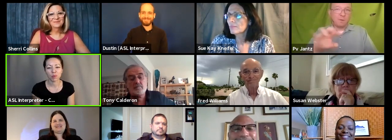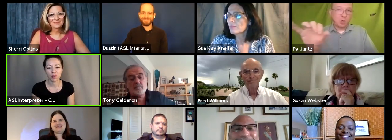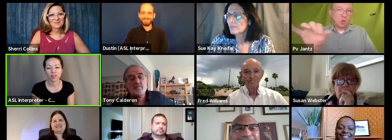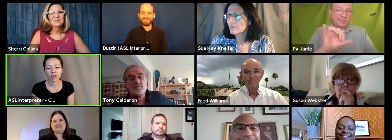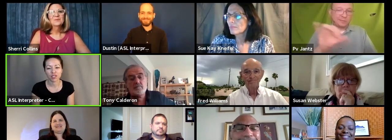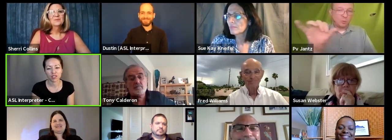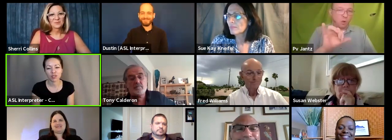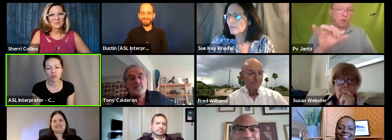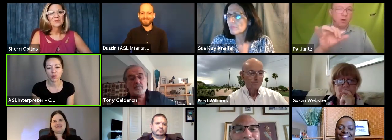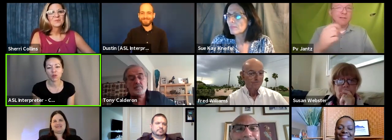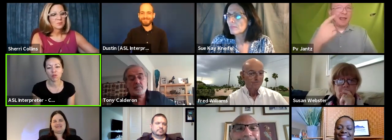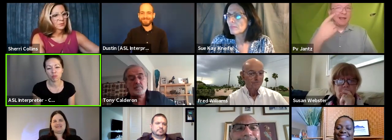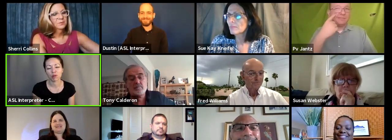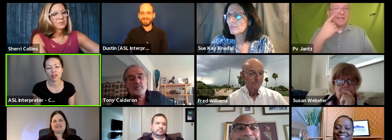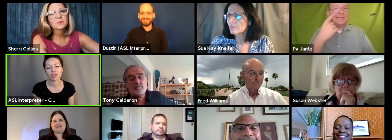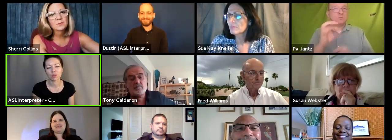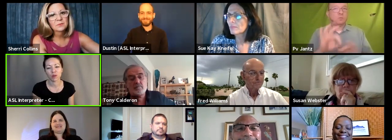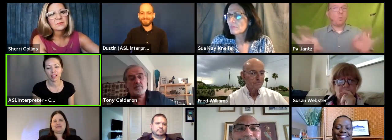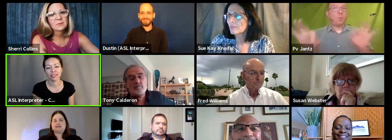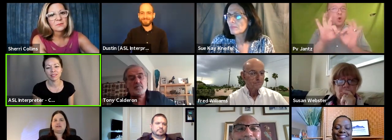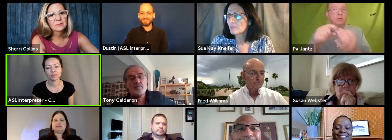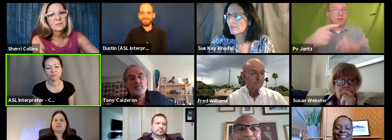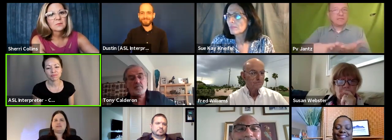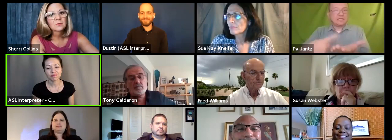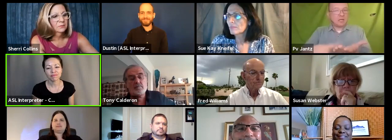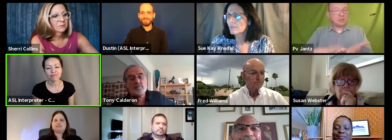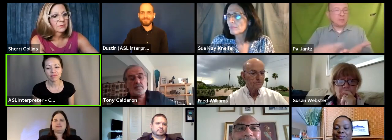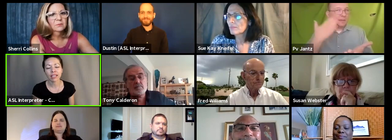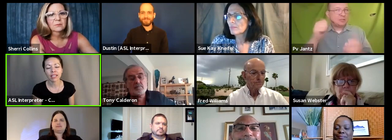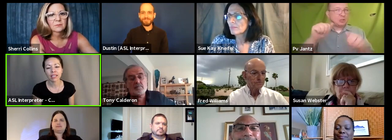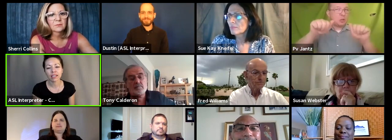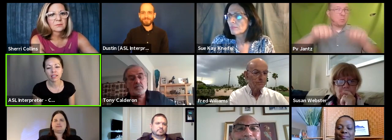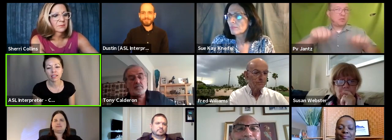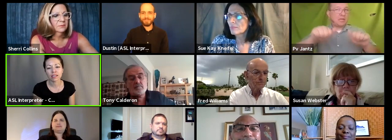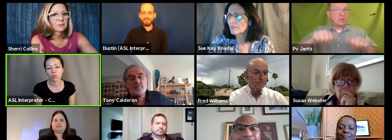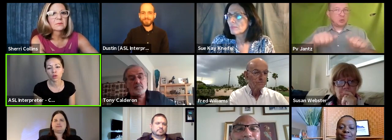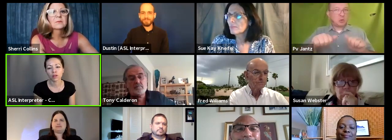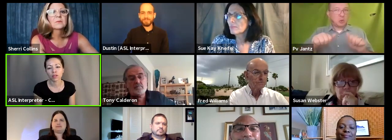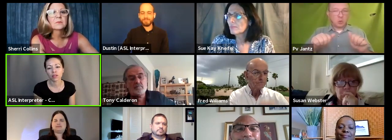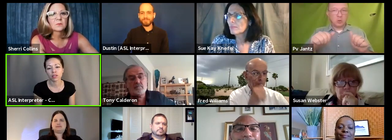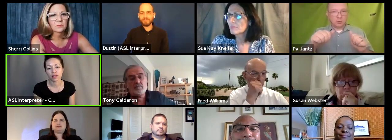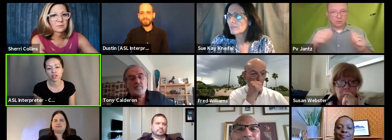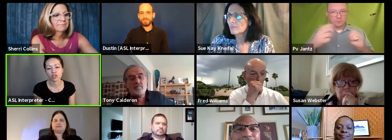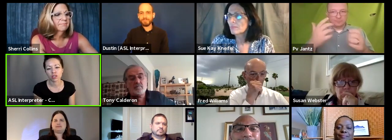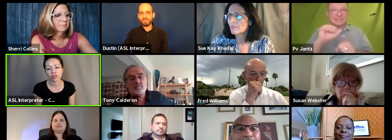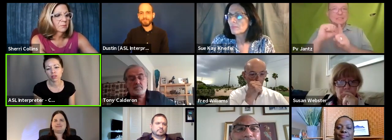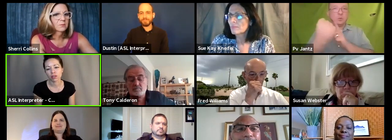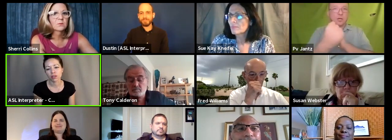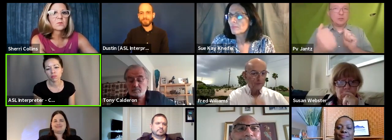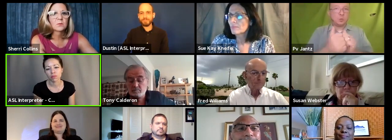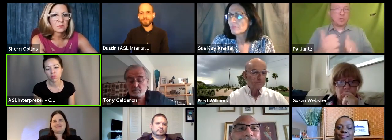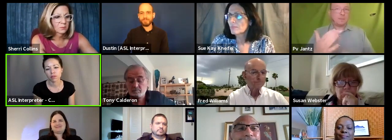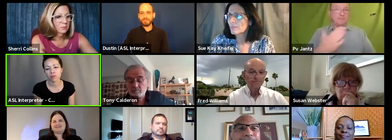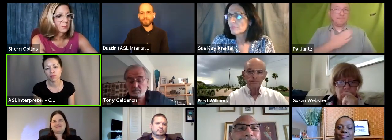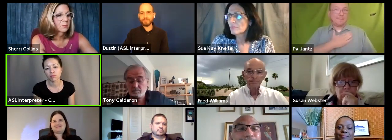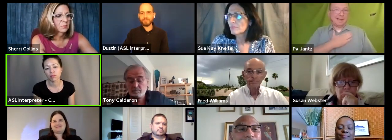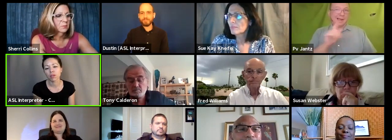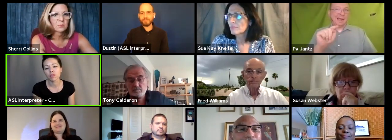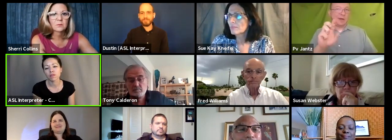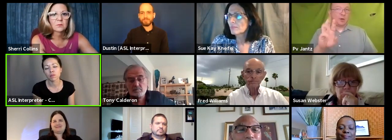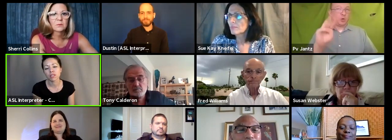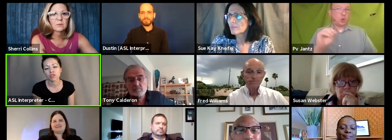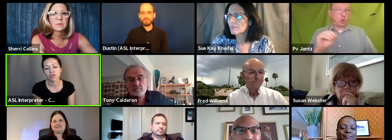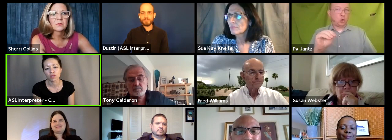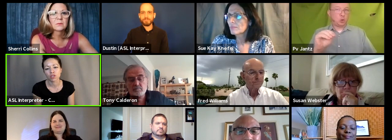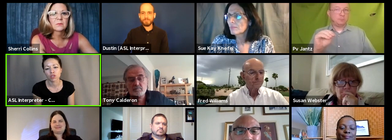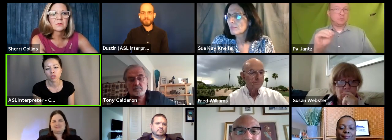the board elections for November as well. I think it is worth the discussion because